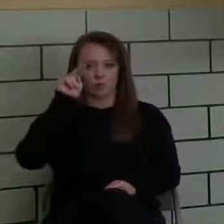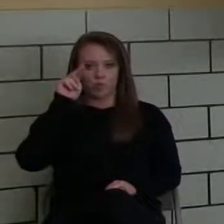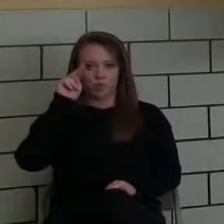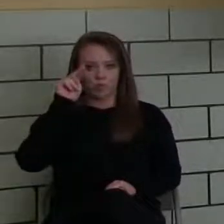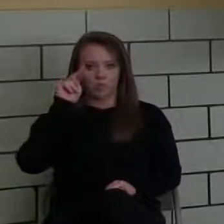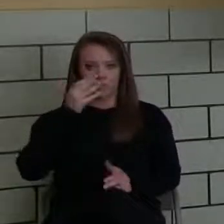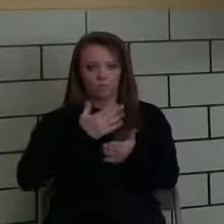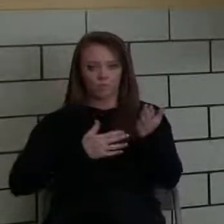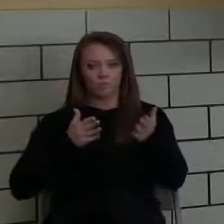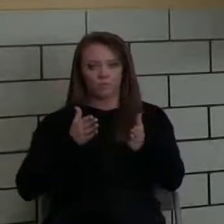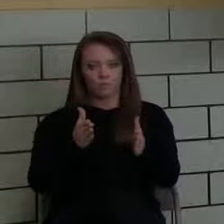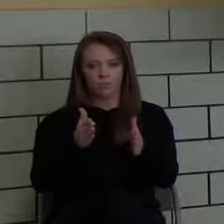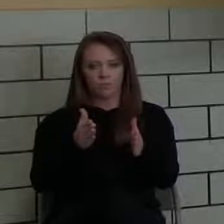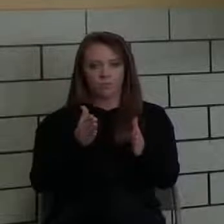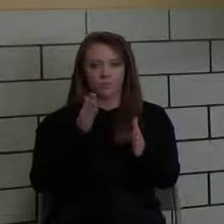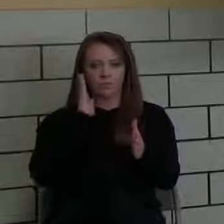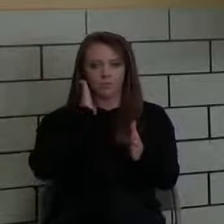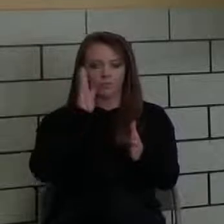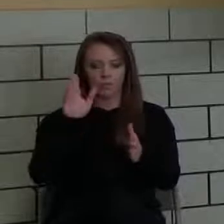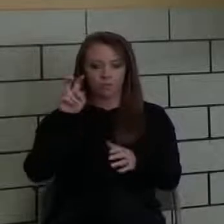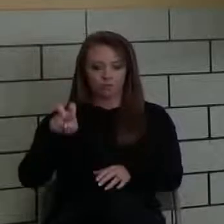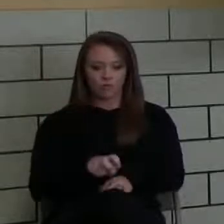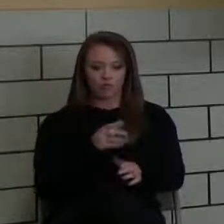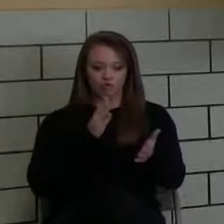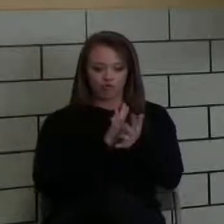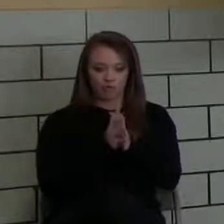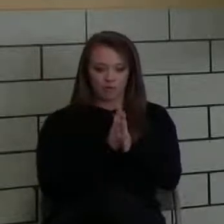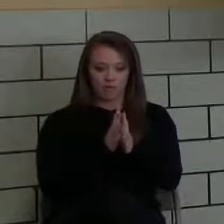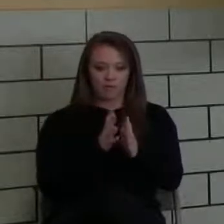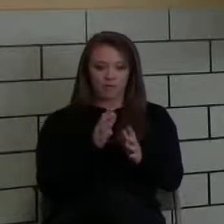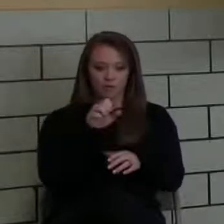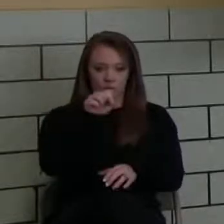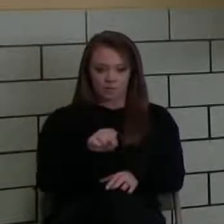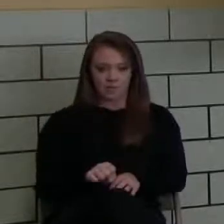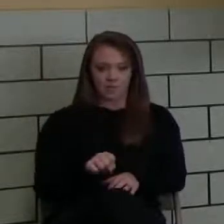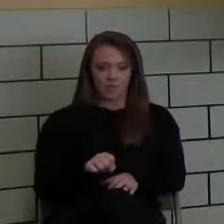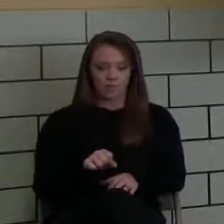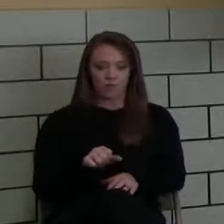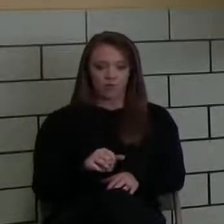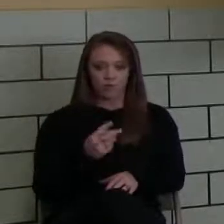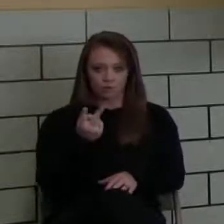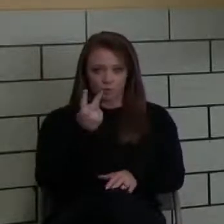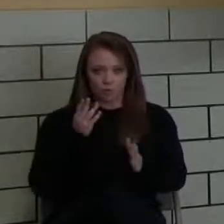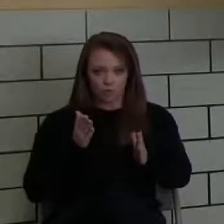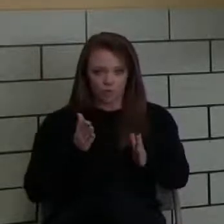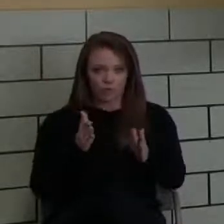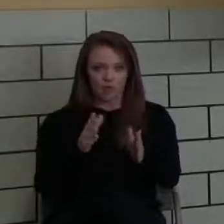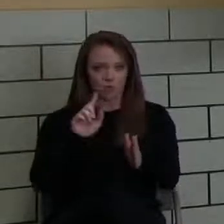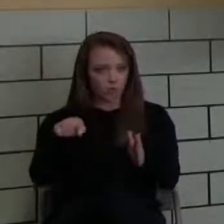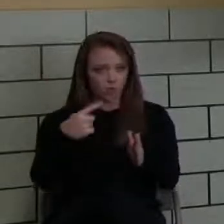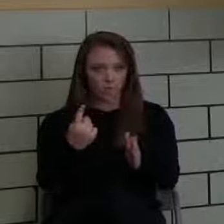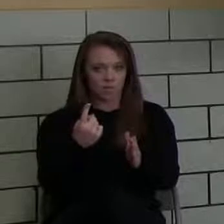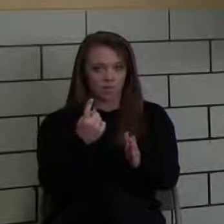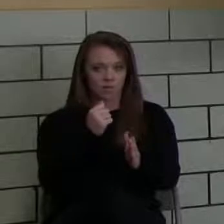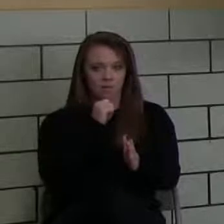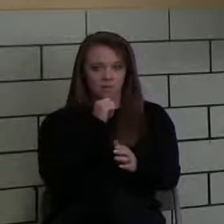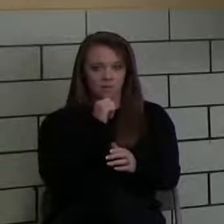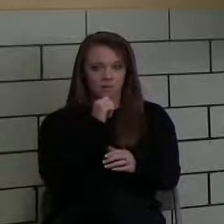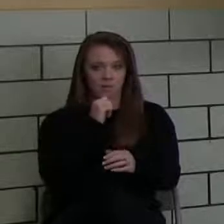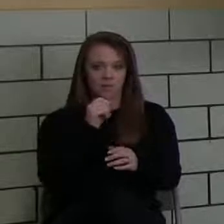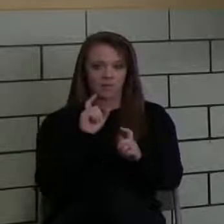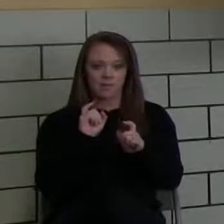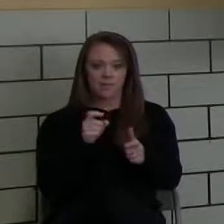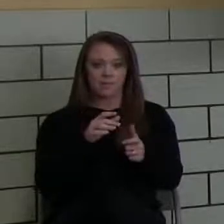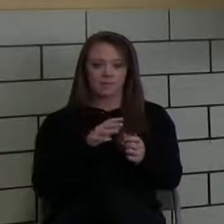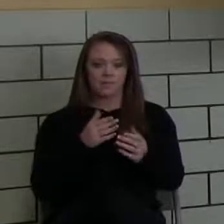as far to the south as we can. Again, maintaining 2 lanes only. Give them as much room on the north side of the